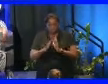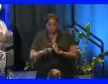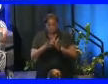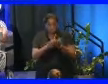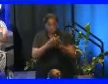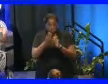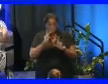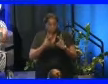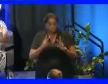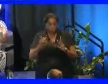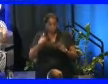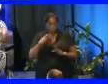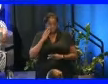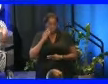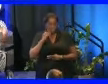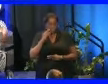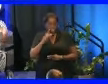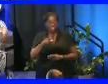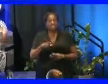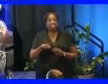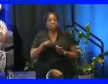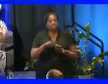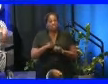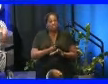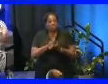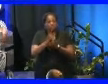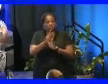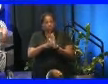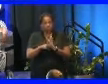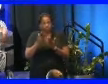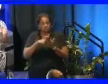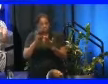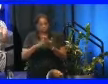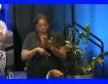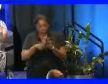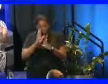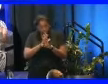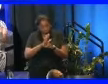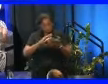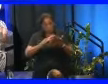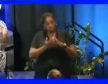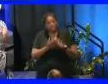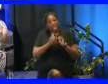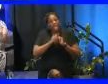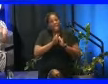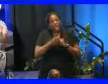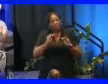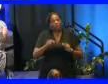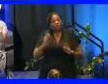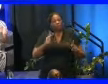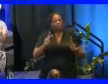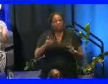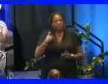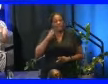folks with lived experience, specifically to help with policy and programming in your community. How can people with